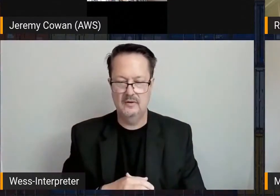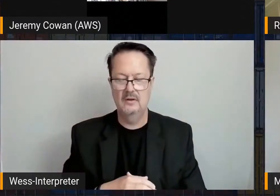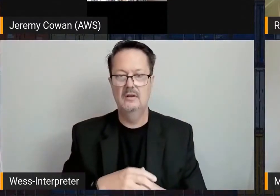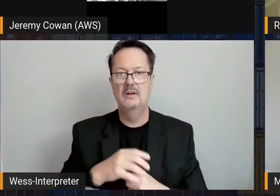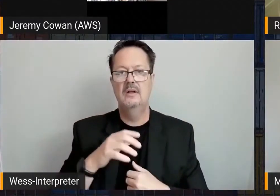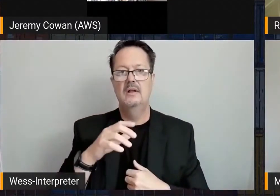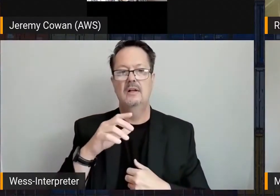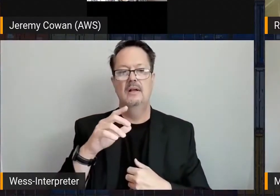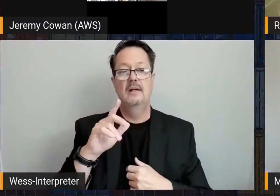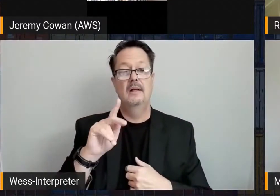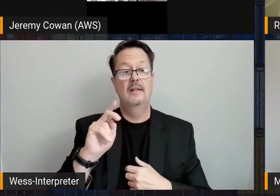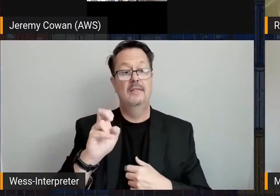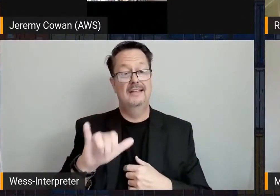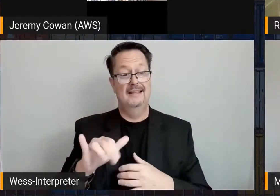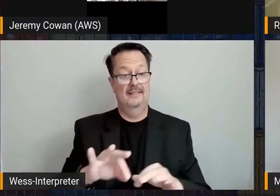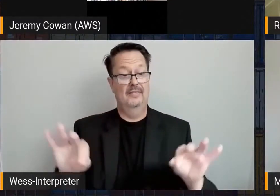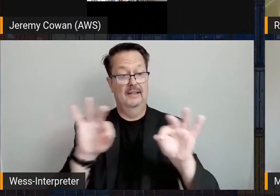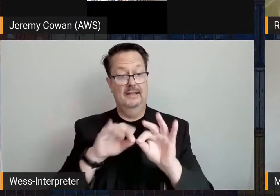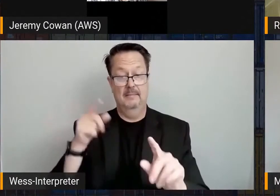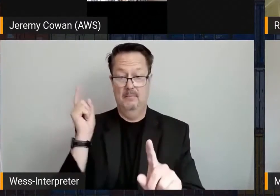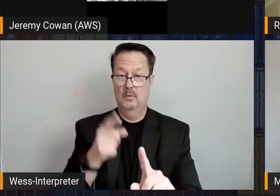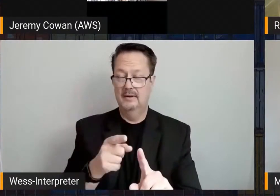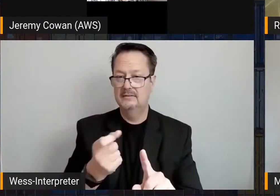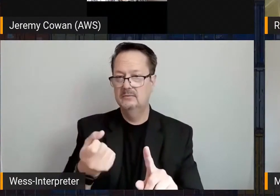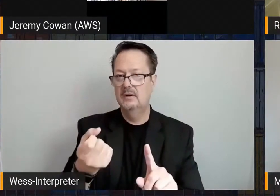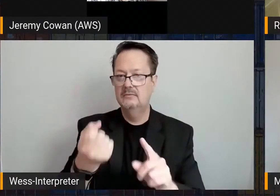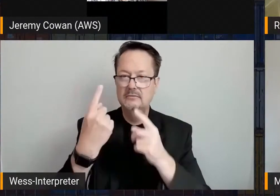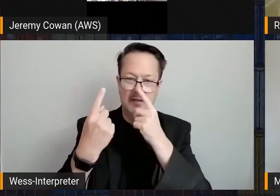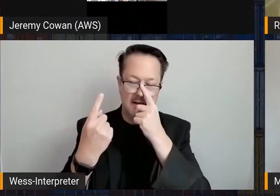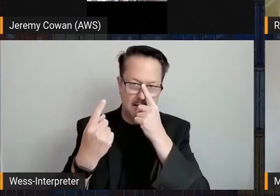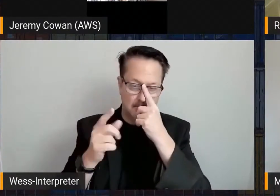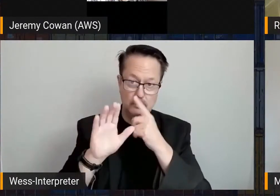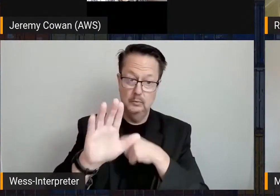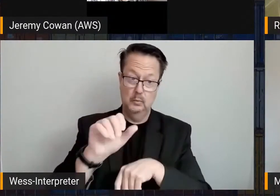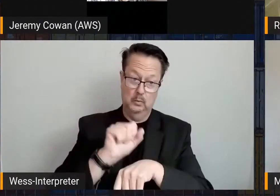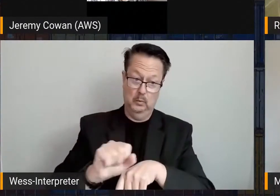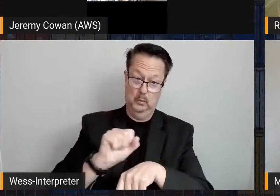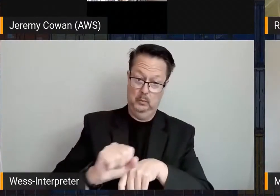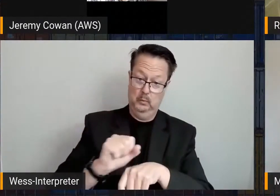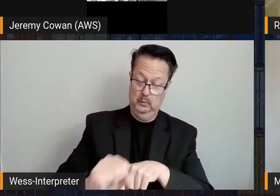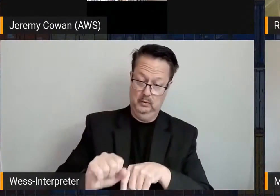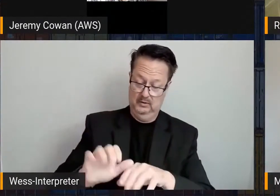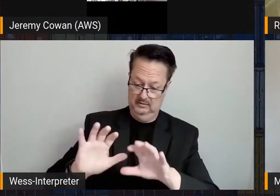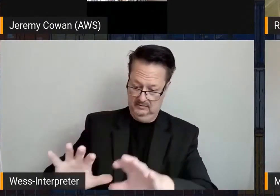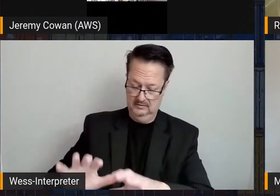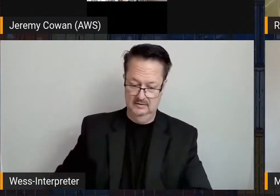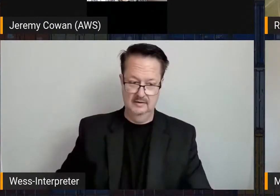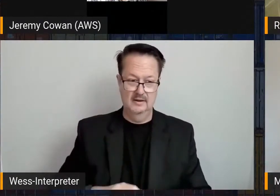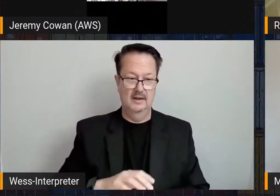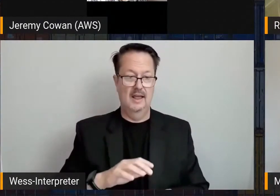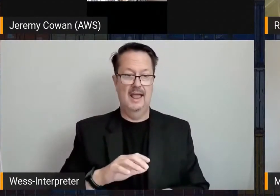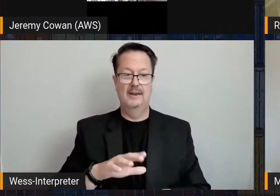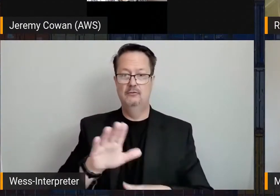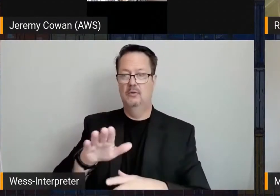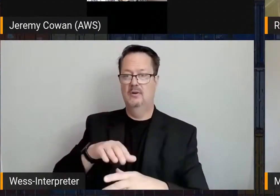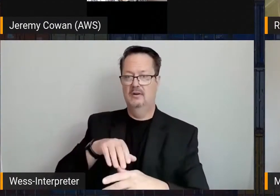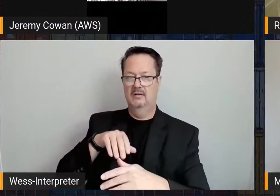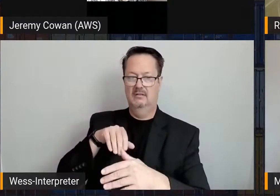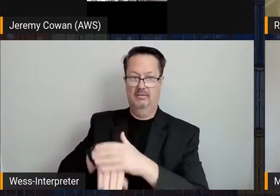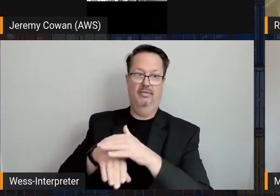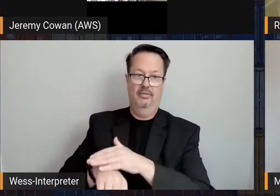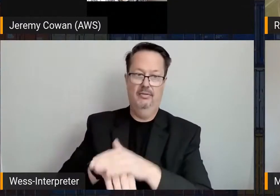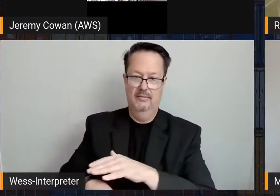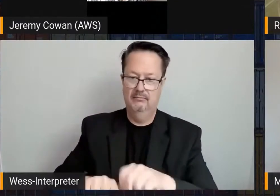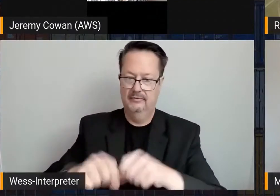So the key point here really is to understand that your workloads and their attack surface and the data within them are really key to your